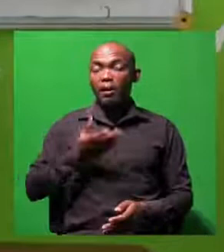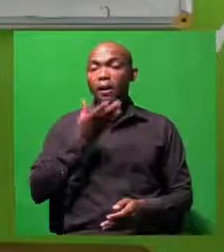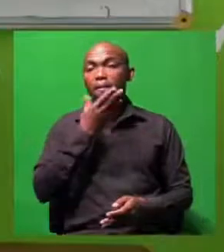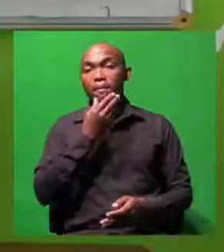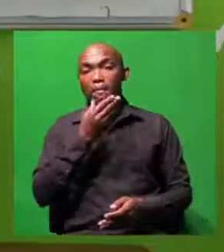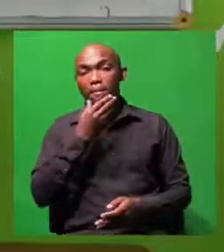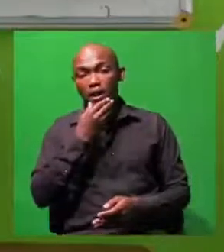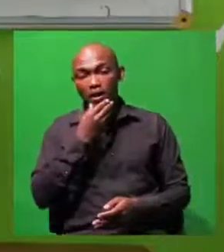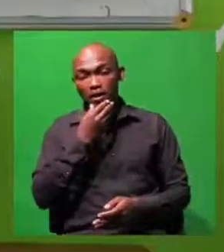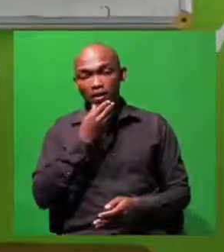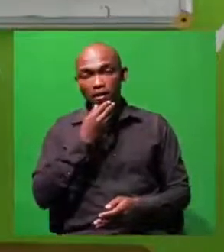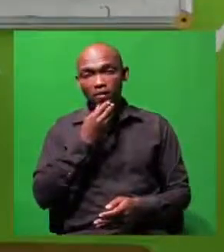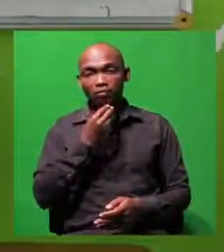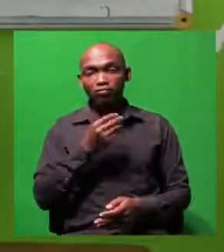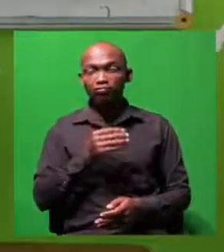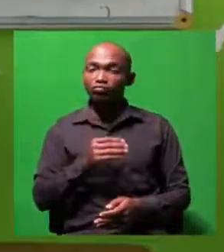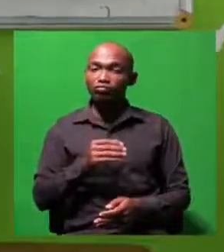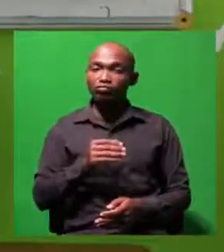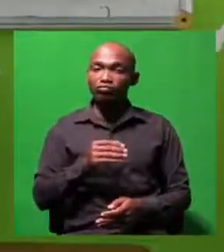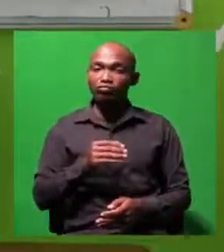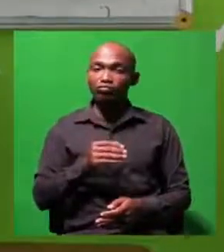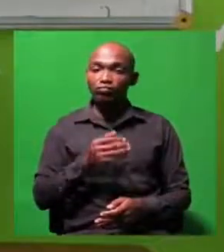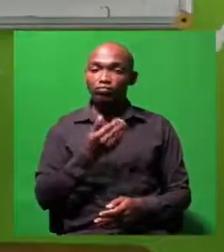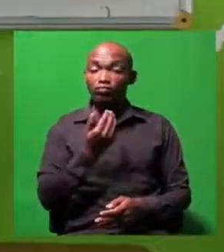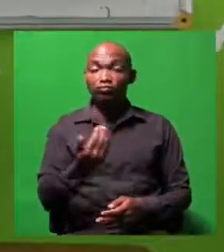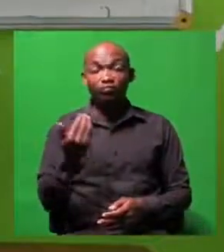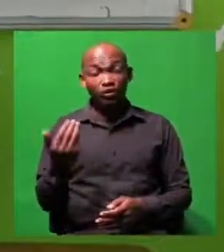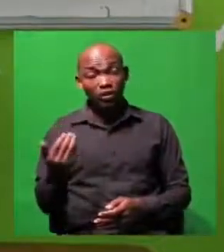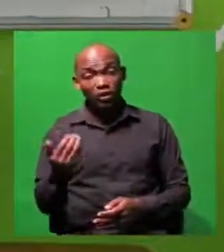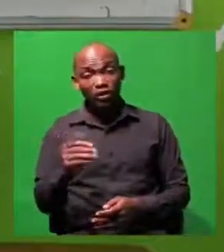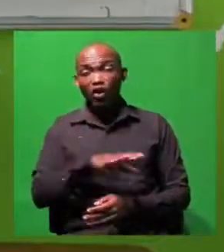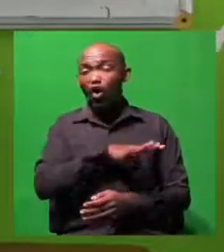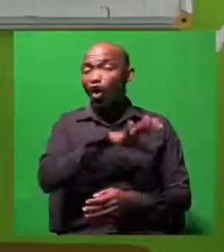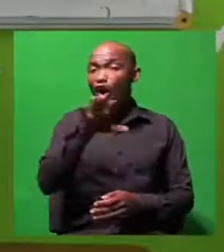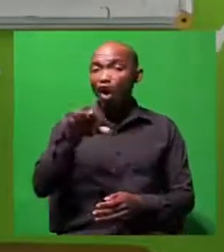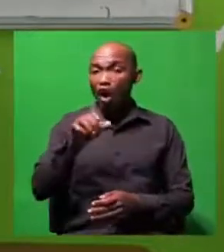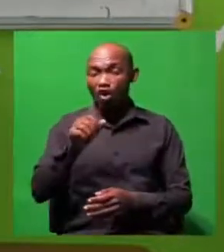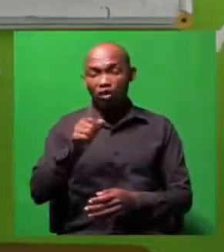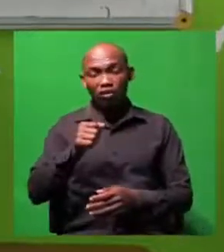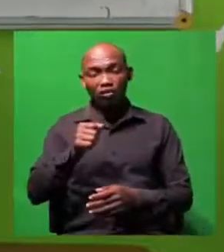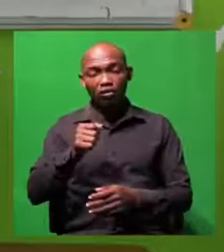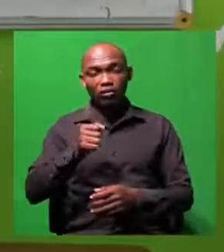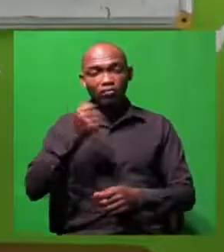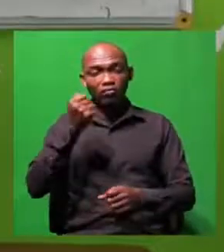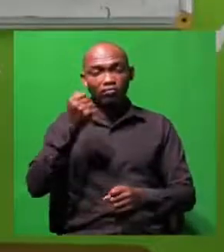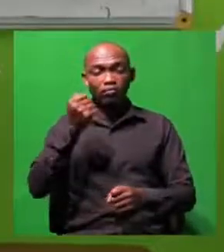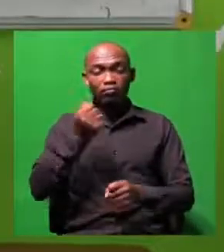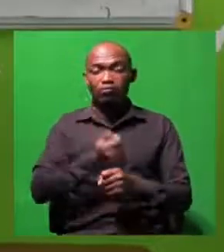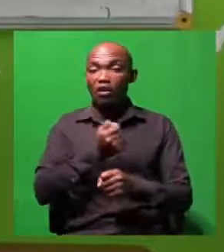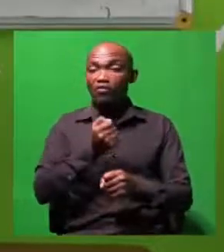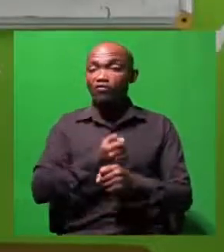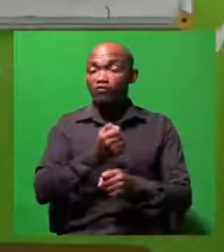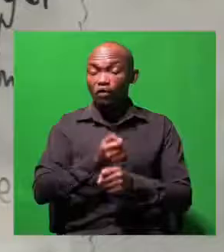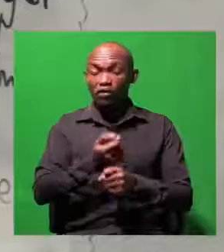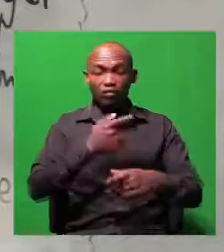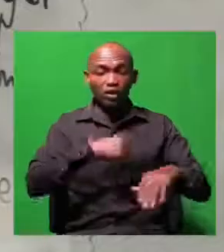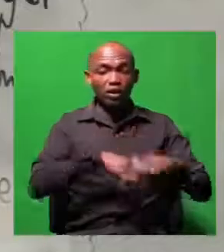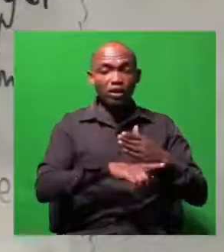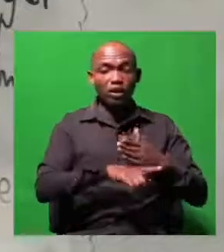Men, women, boys, girls, all perform the same activities.